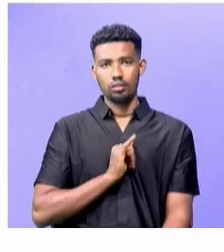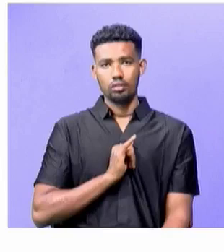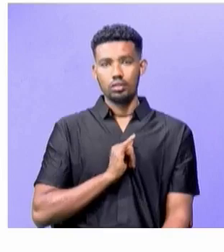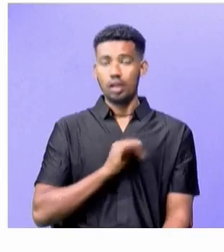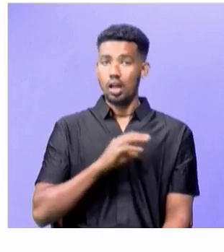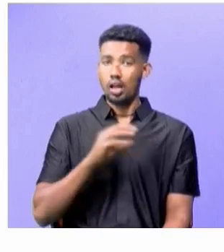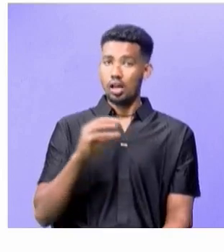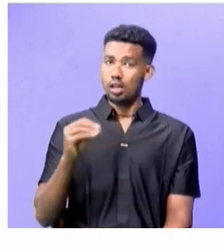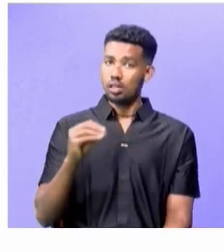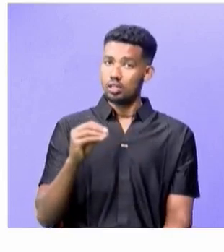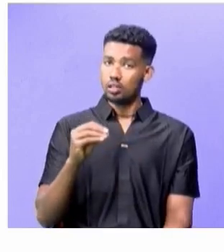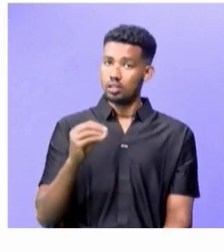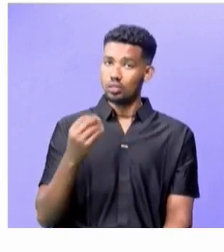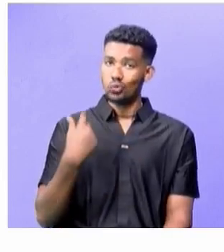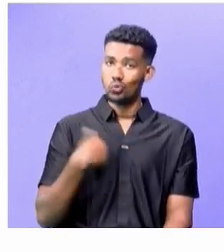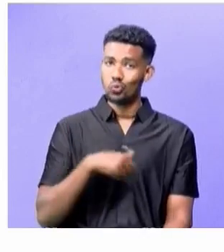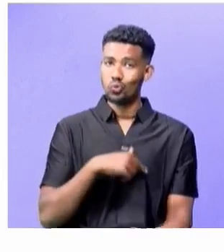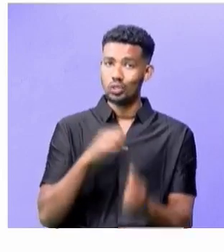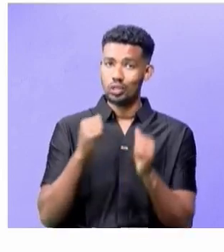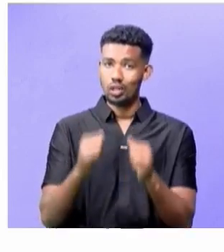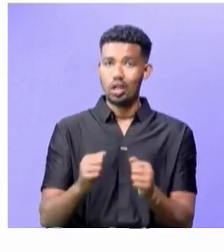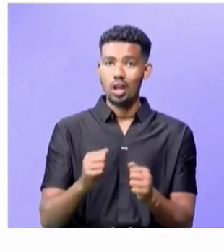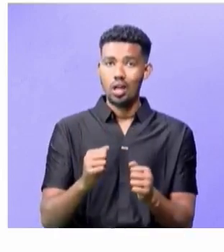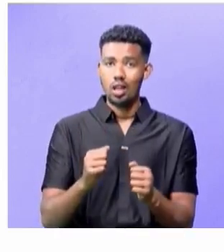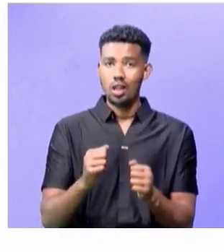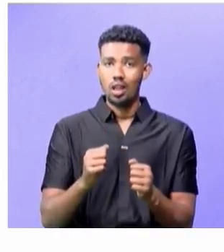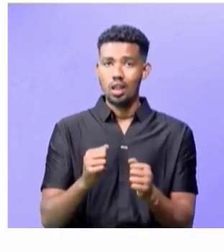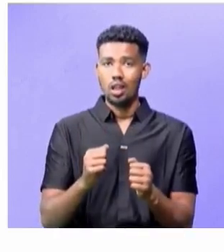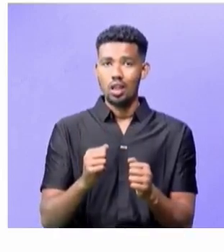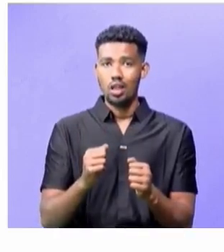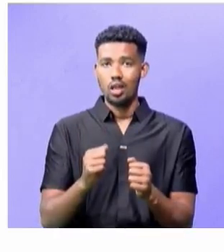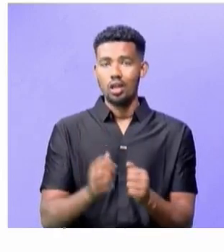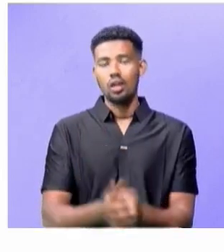and also we can say neither